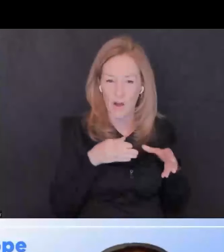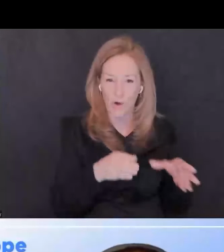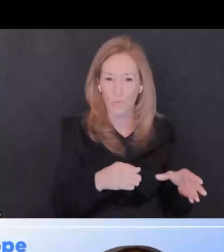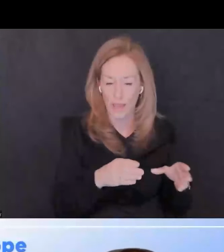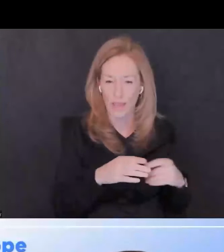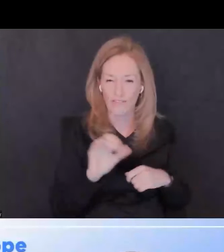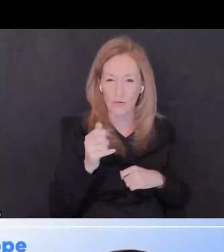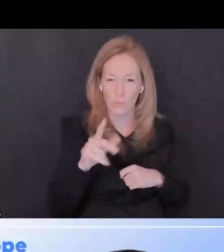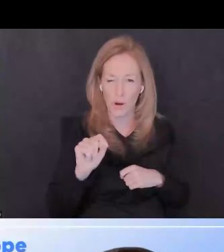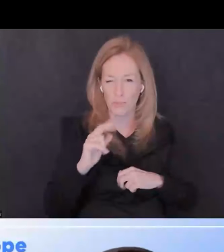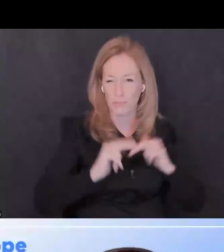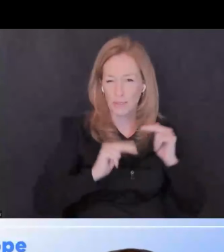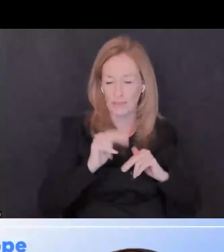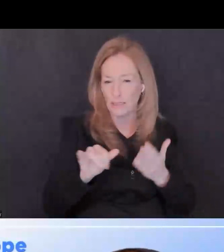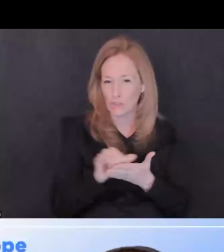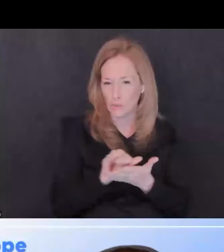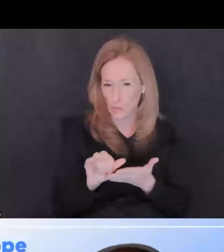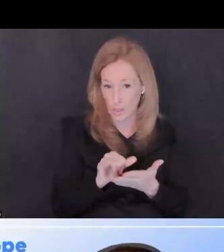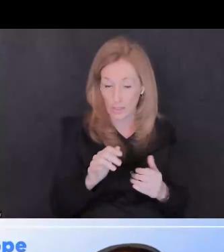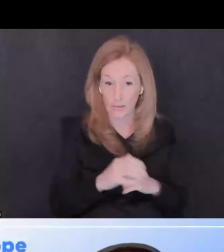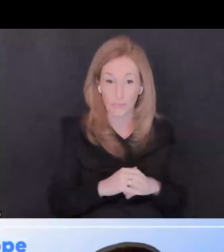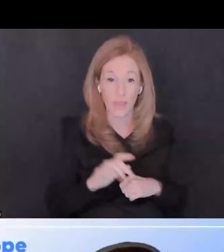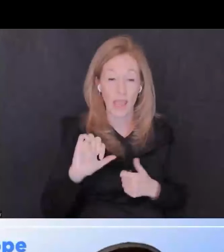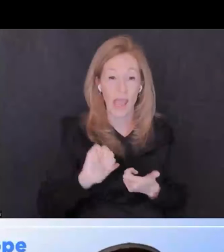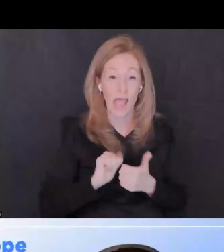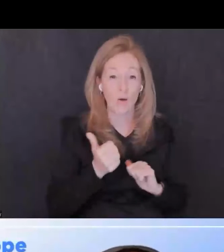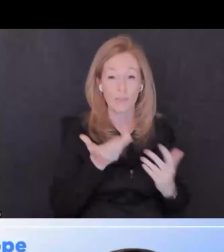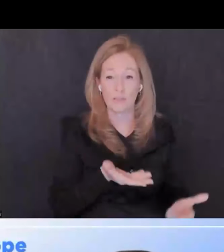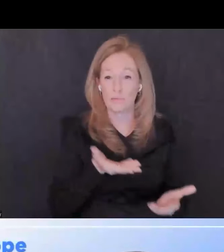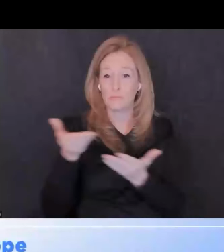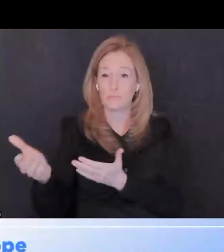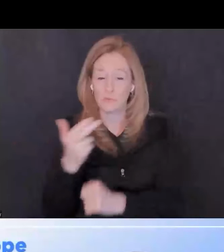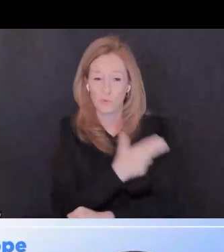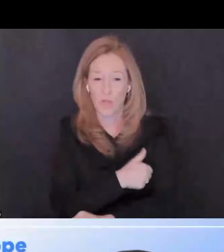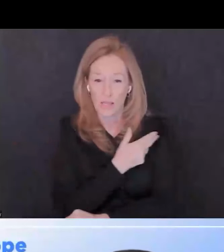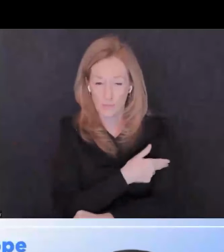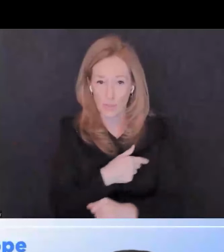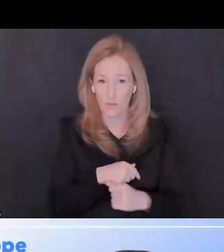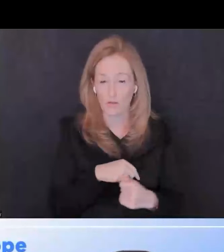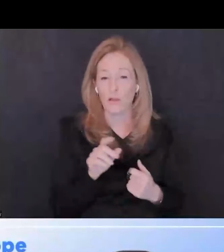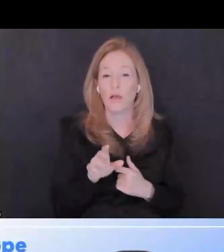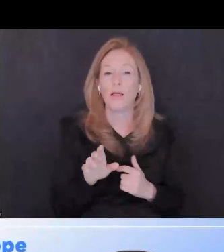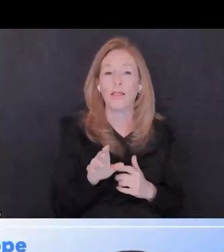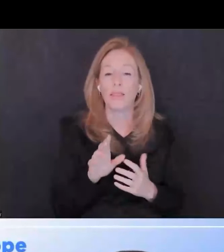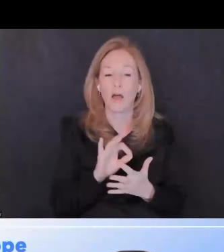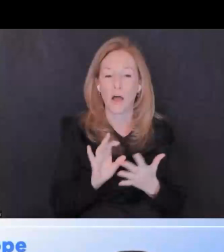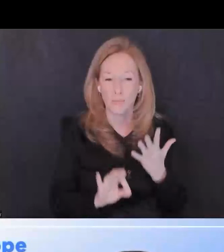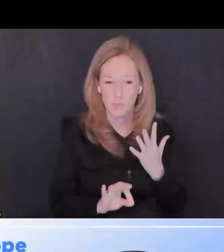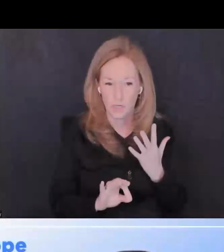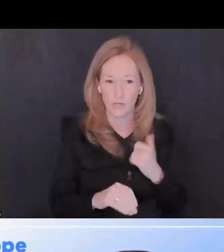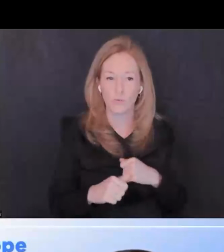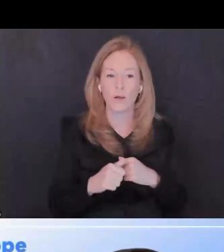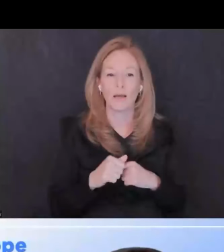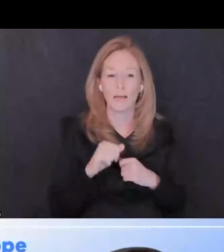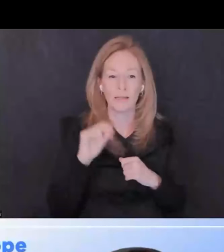City. So the question is, how was he transported to the hospital? And so our options are ambulance, standby vehicles,